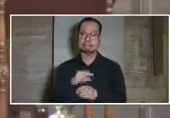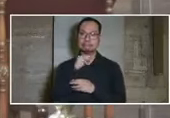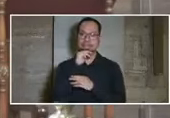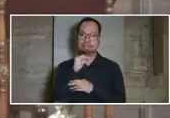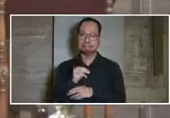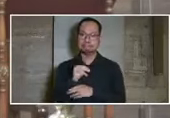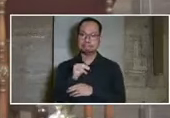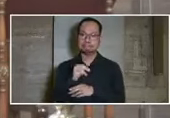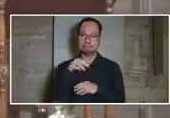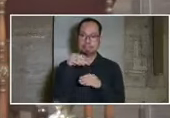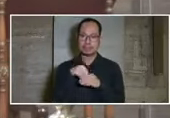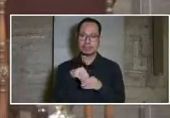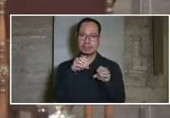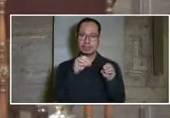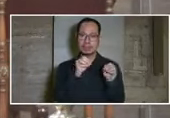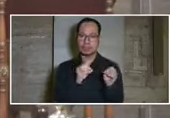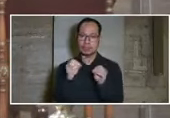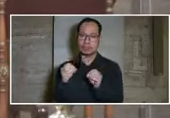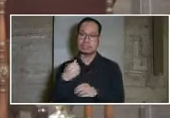disordered self.